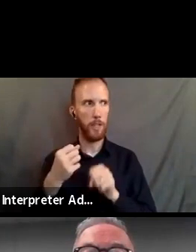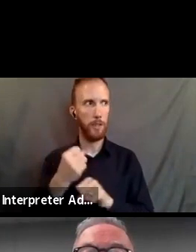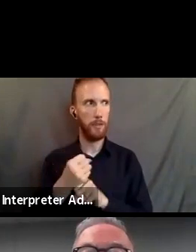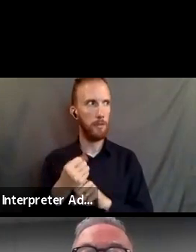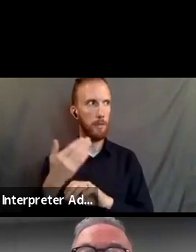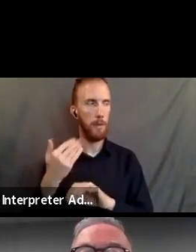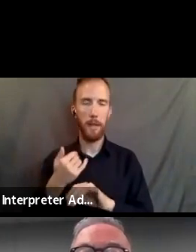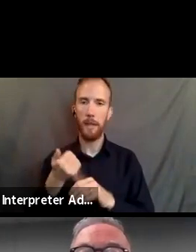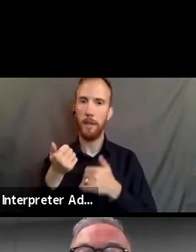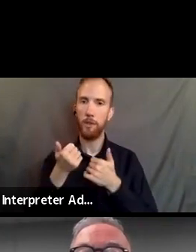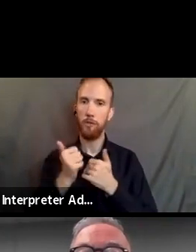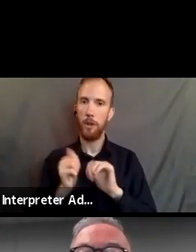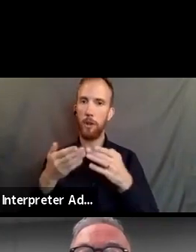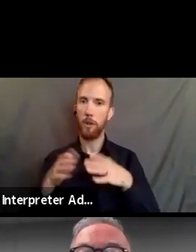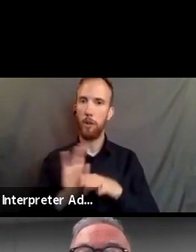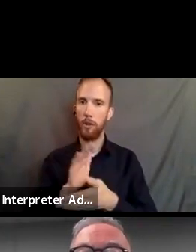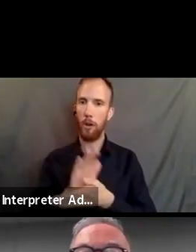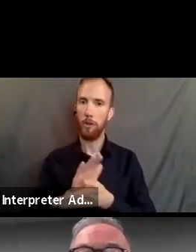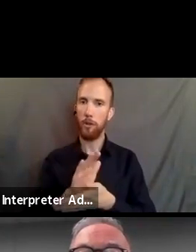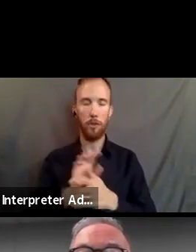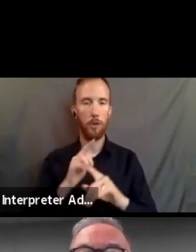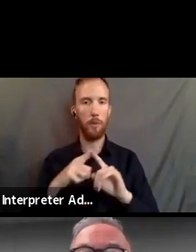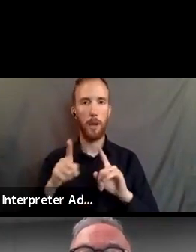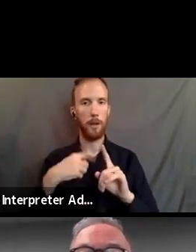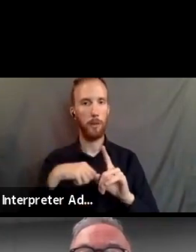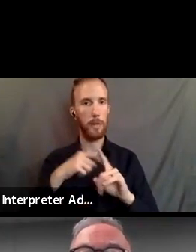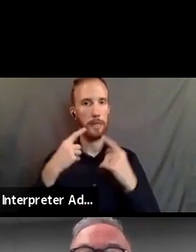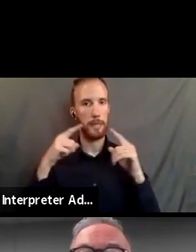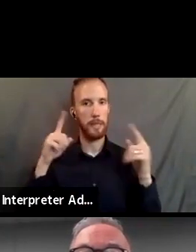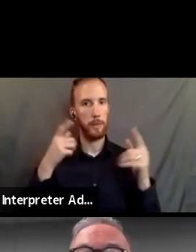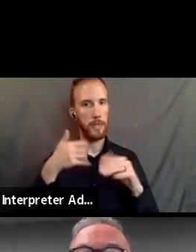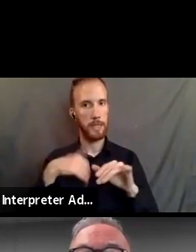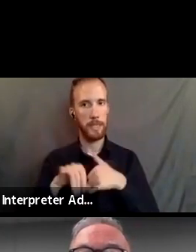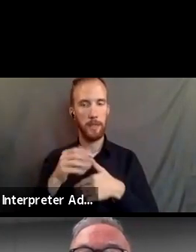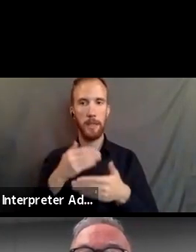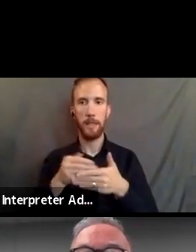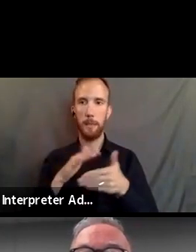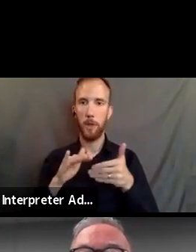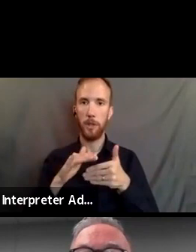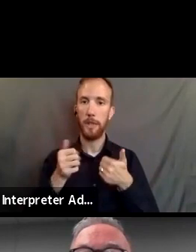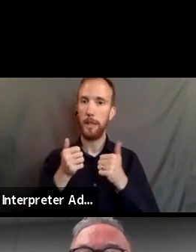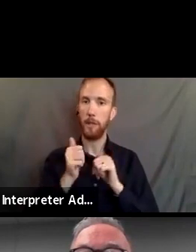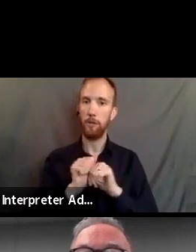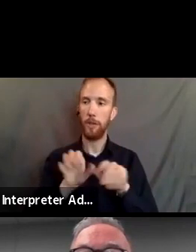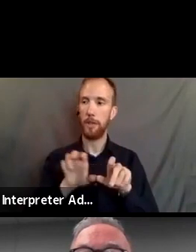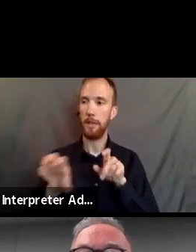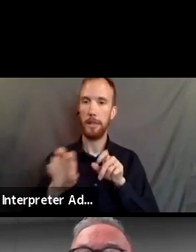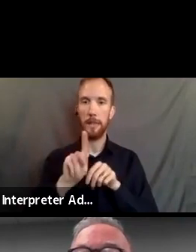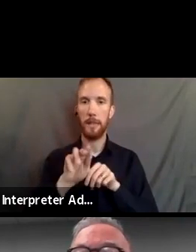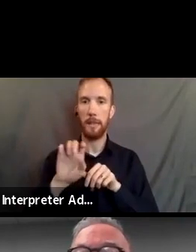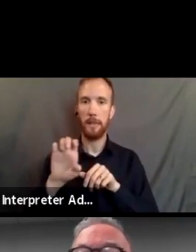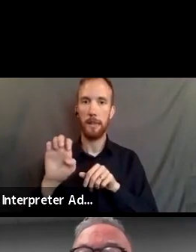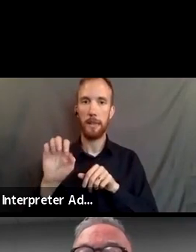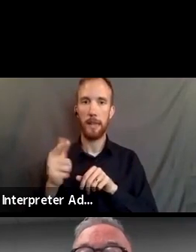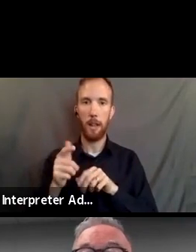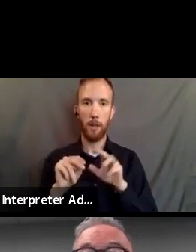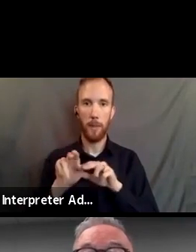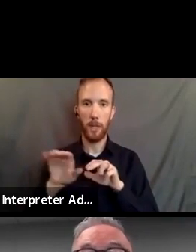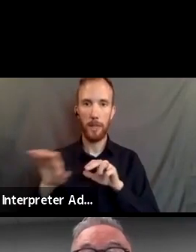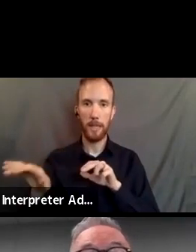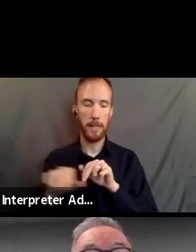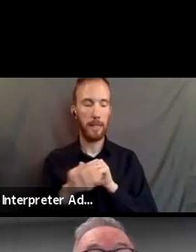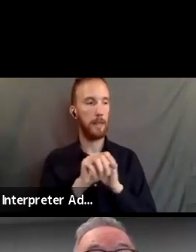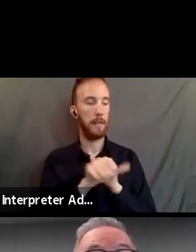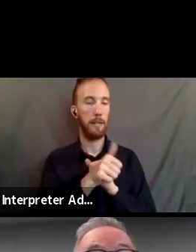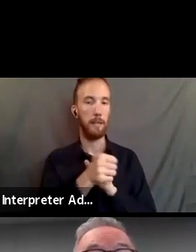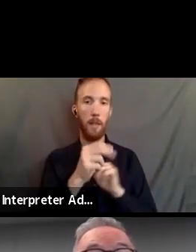did not see it as a real neighborhood school she tried to give the kellogg building to keller the teller building to mount greenwood for overcrowding